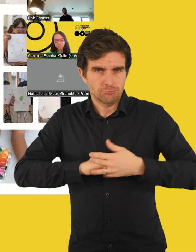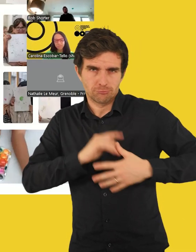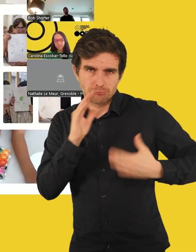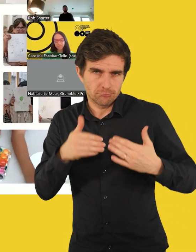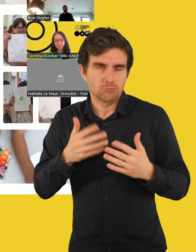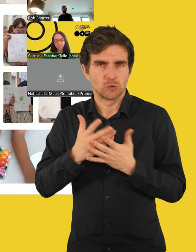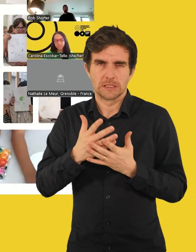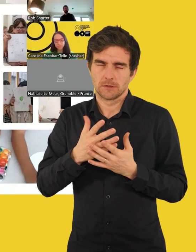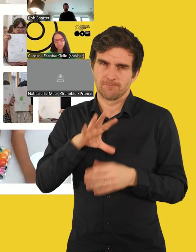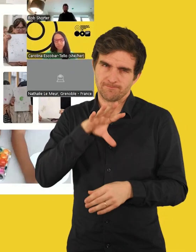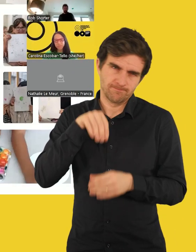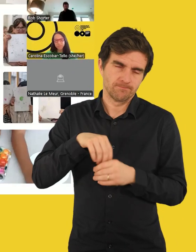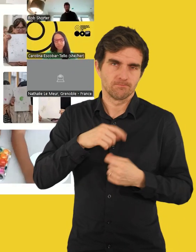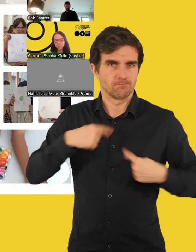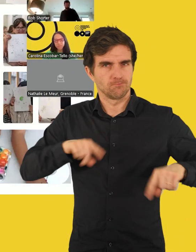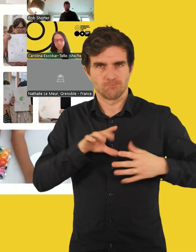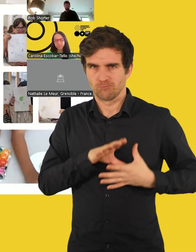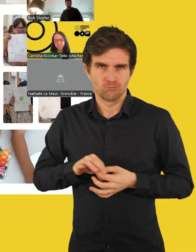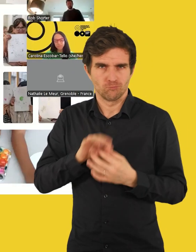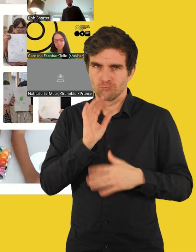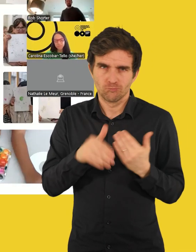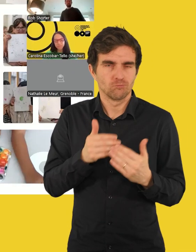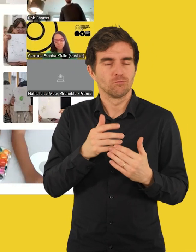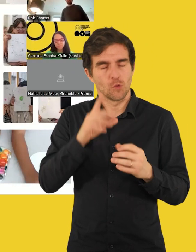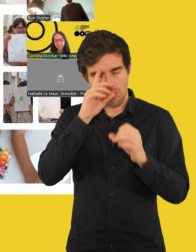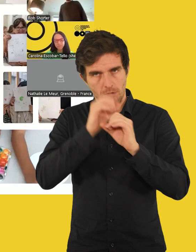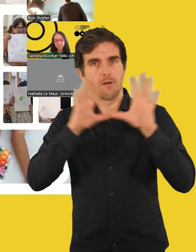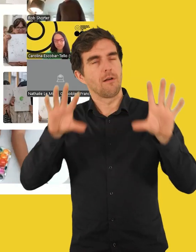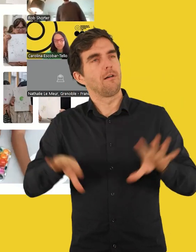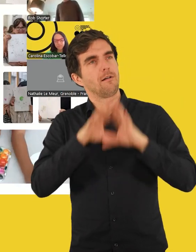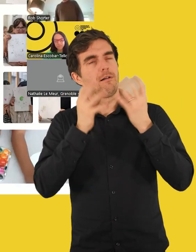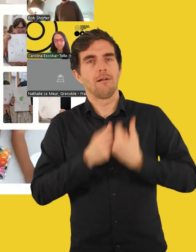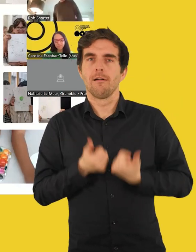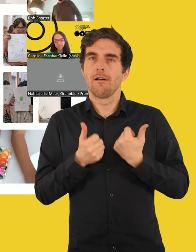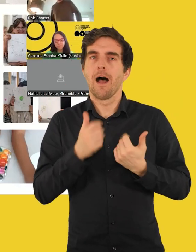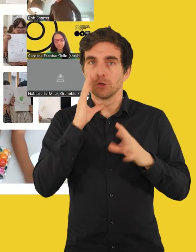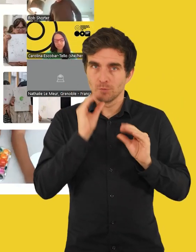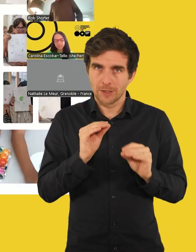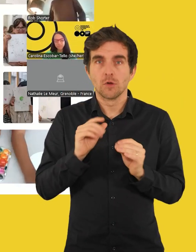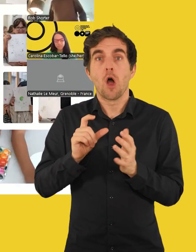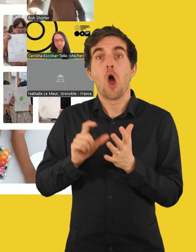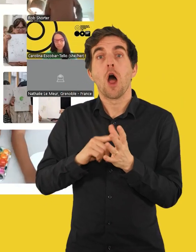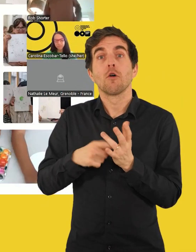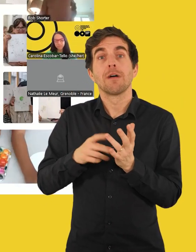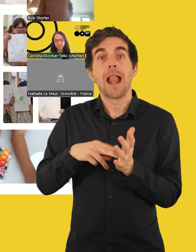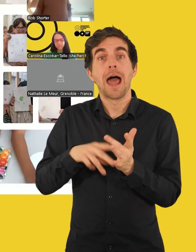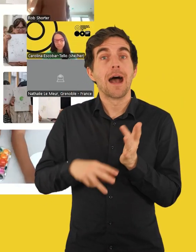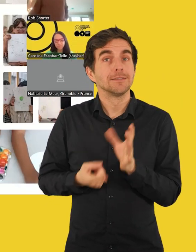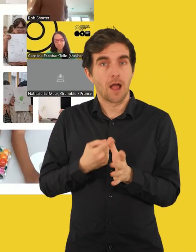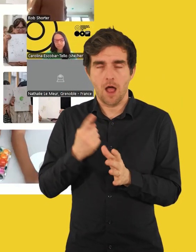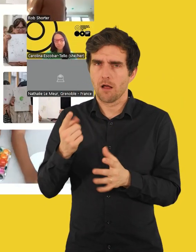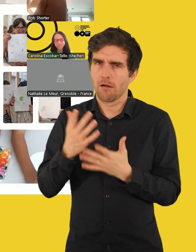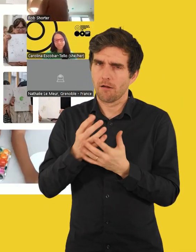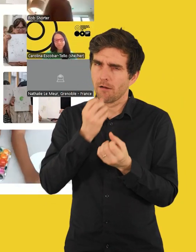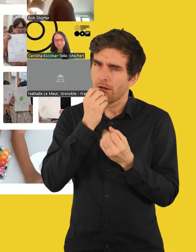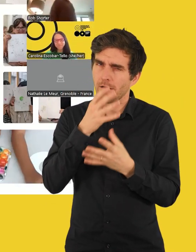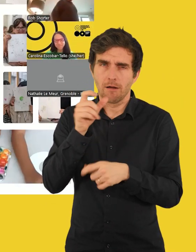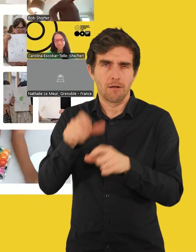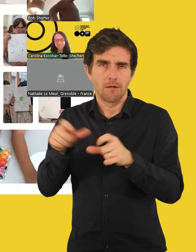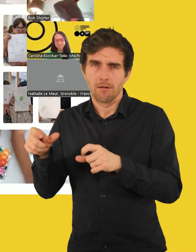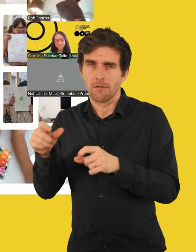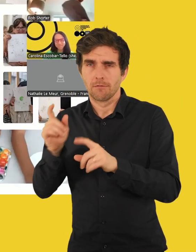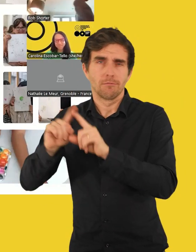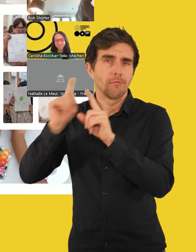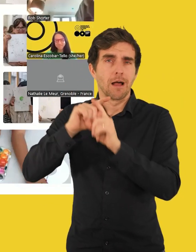and the feet? So really deeply rooted whole body and experience holistic education. And our colleague Carolina has got some